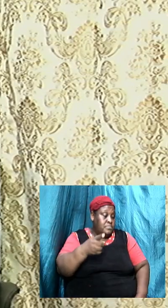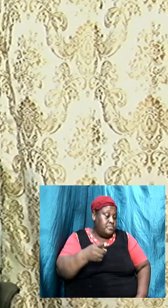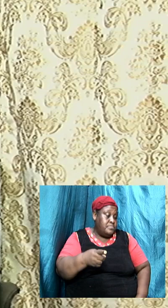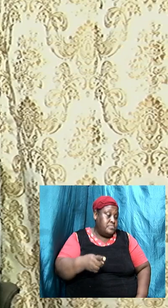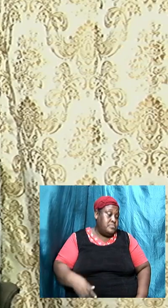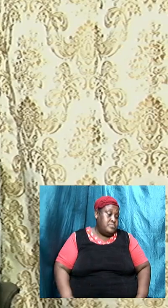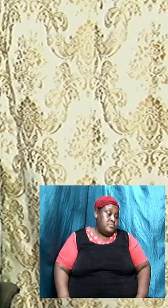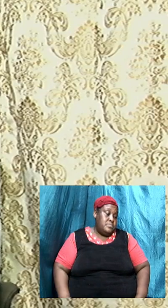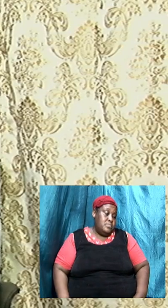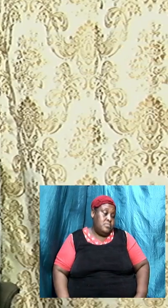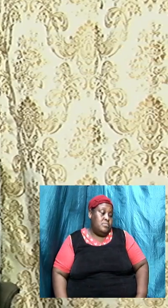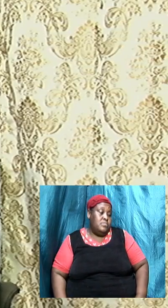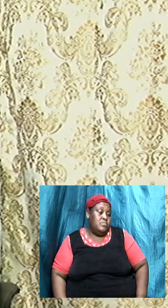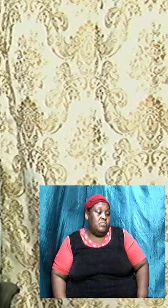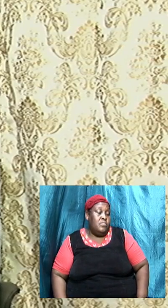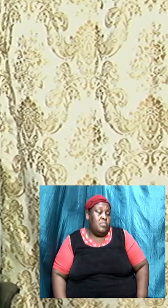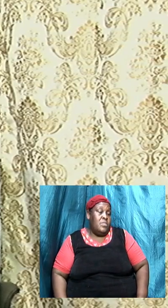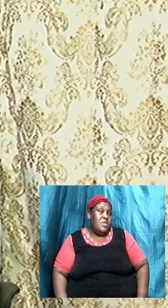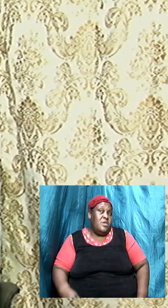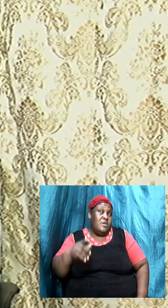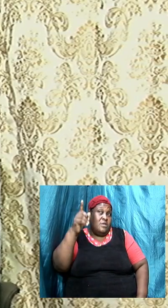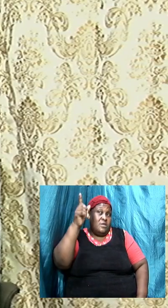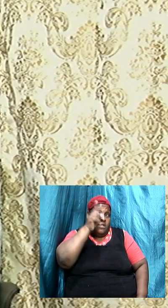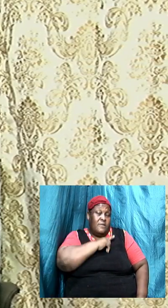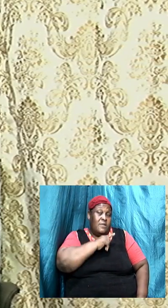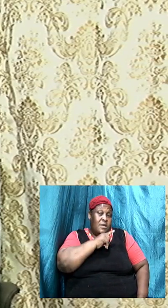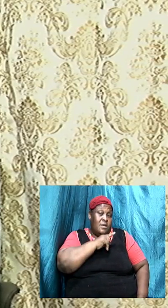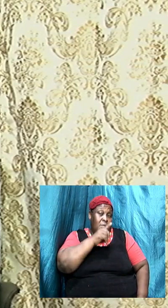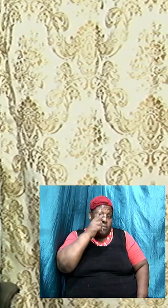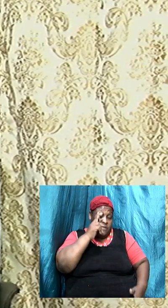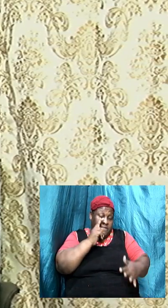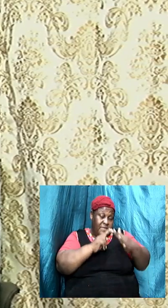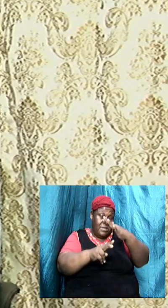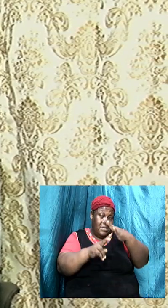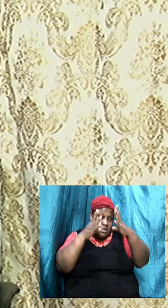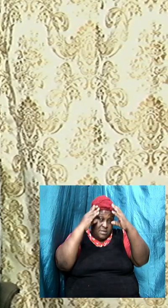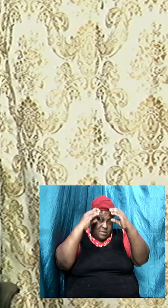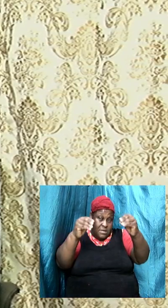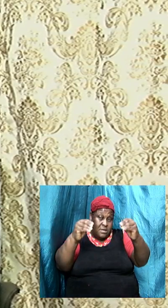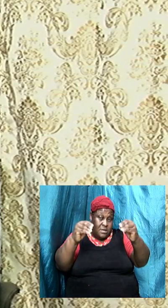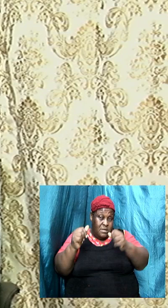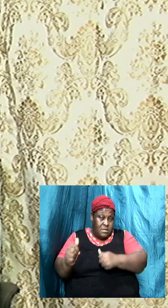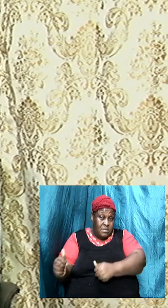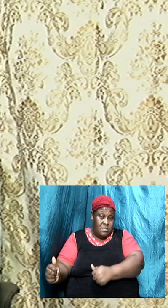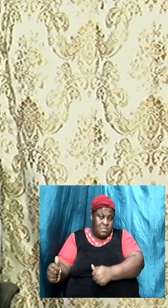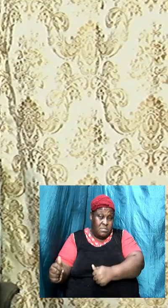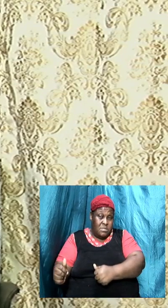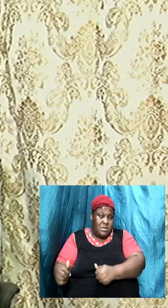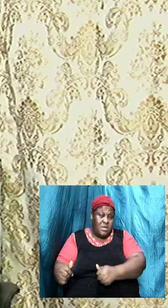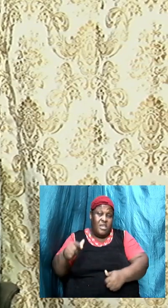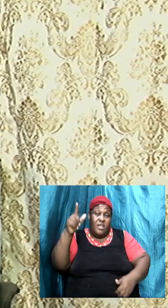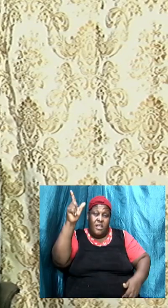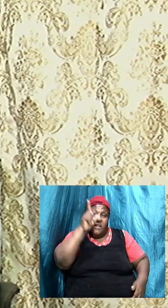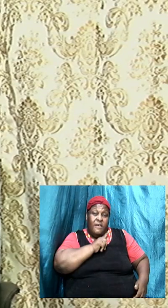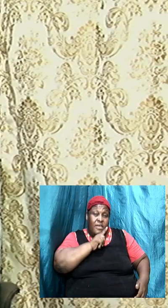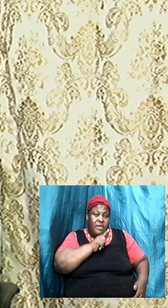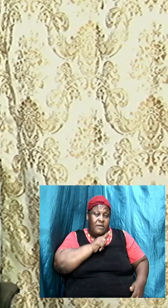these false prophets and teachers and apostles,